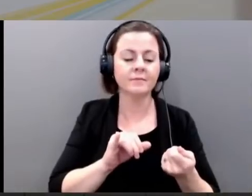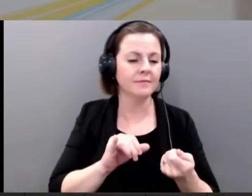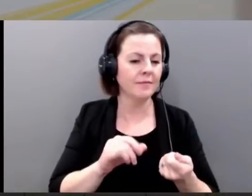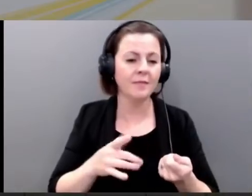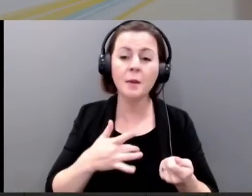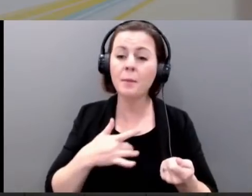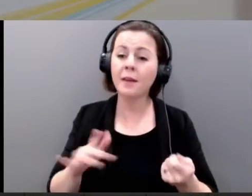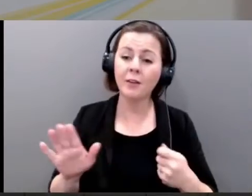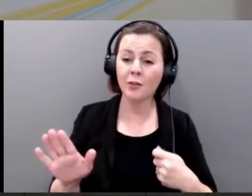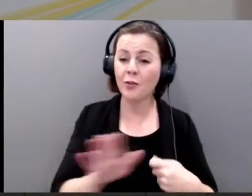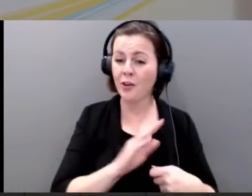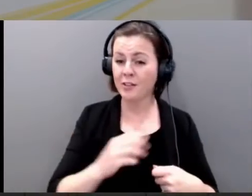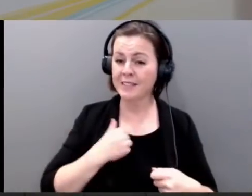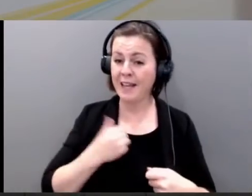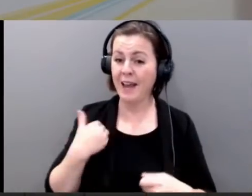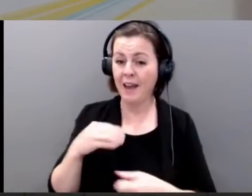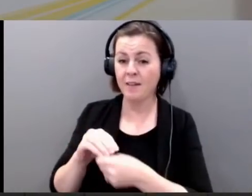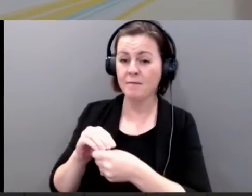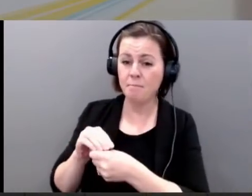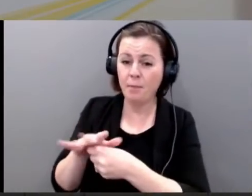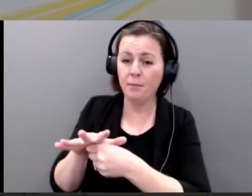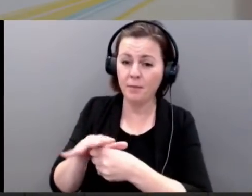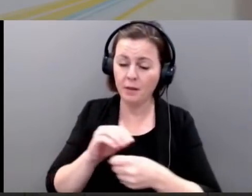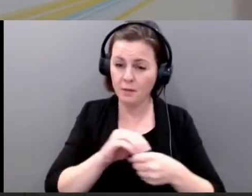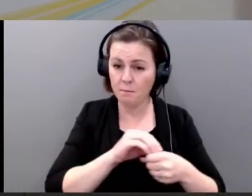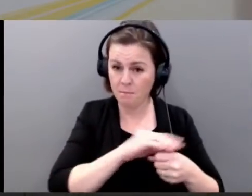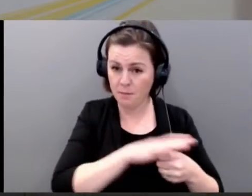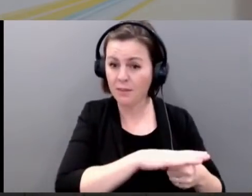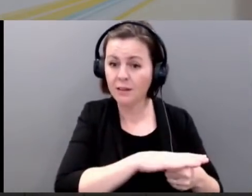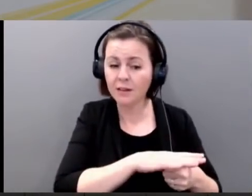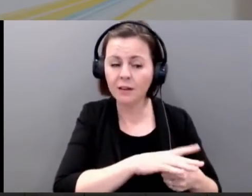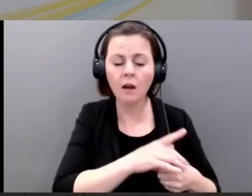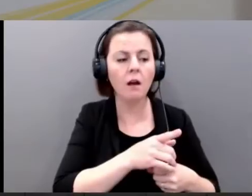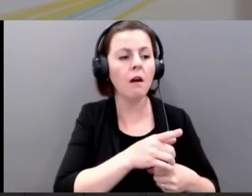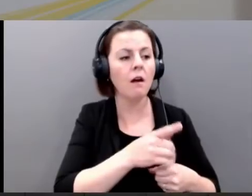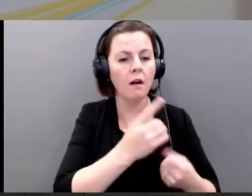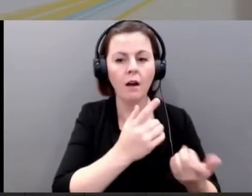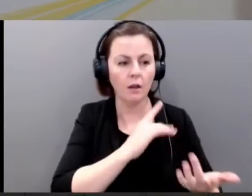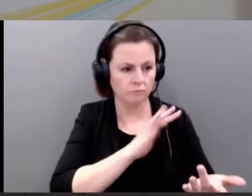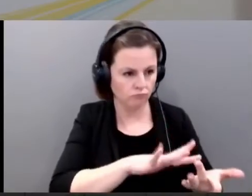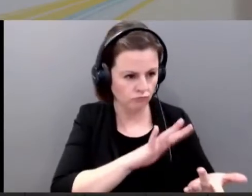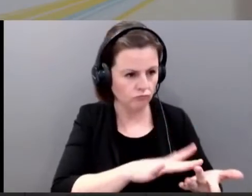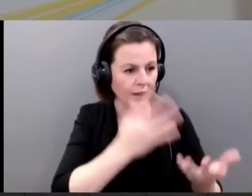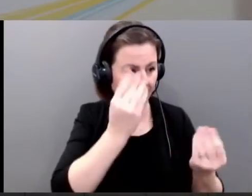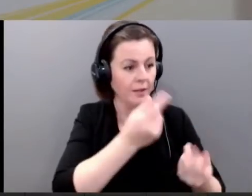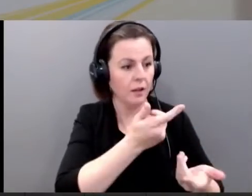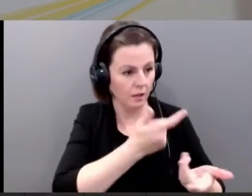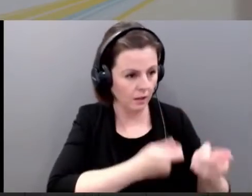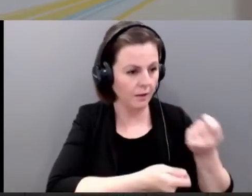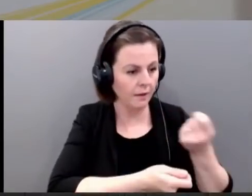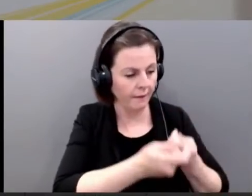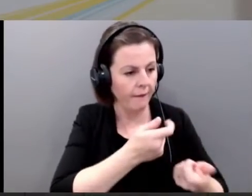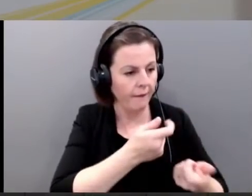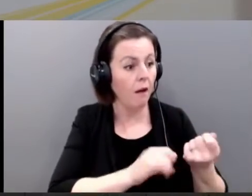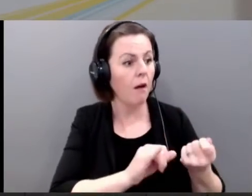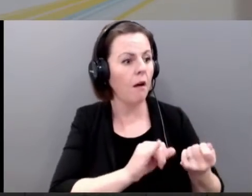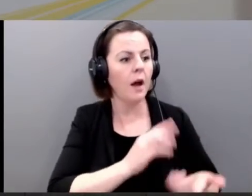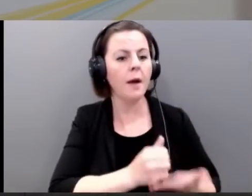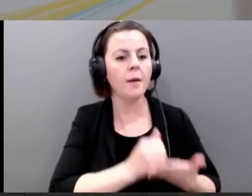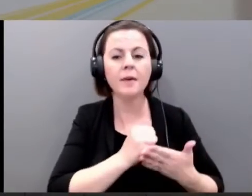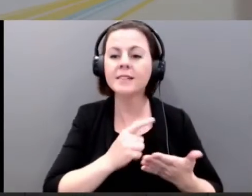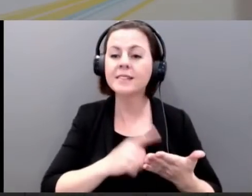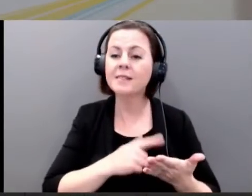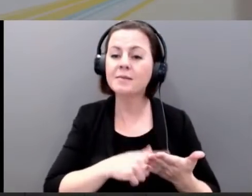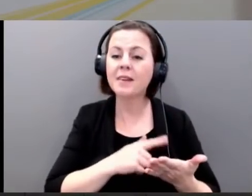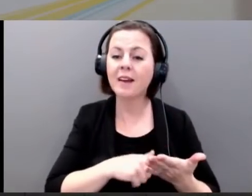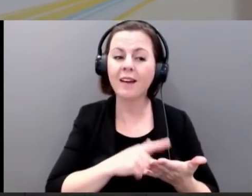country. Sometimes there's information that helps us that we get, and sometimes people remember